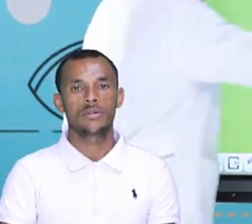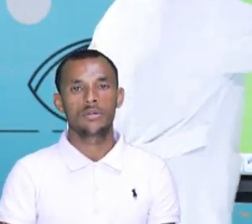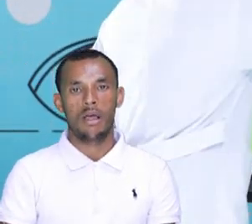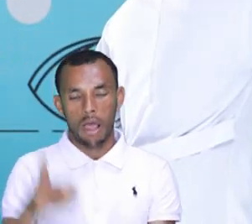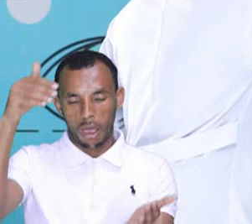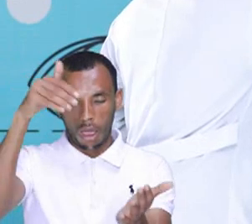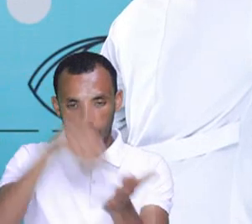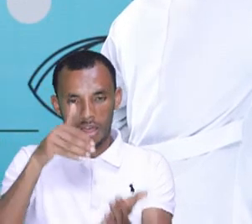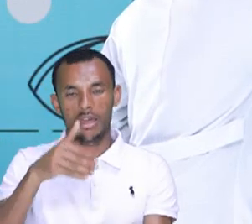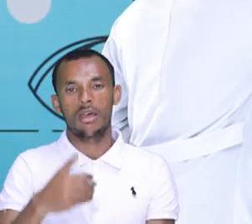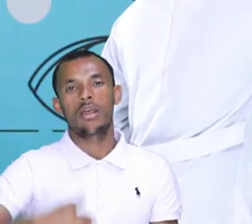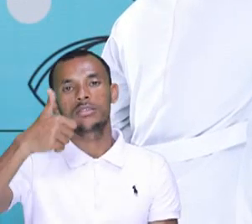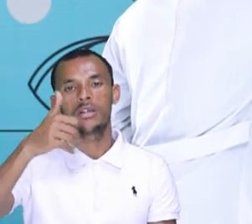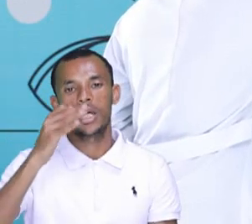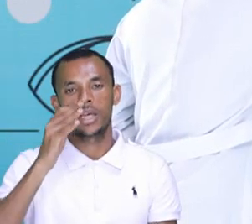again another